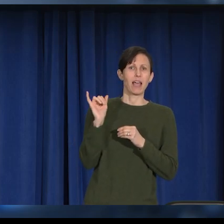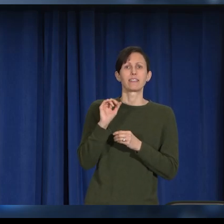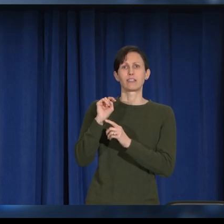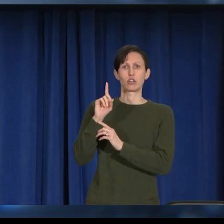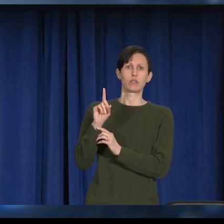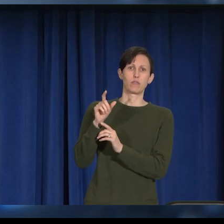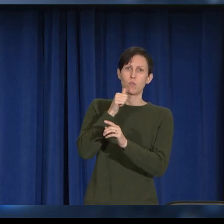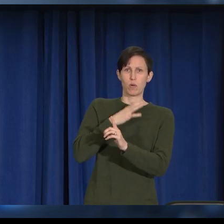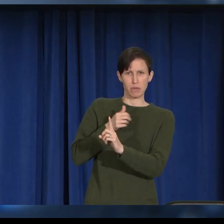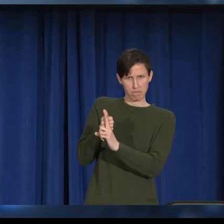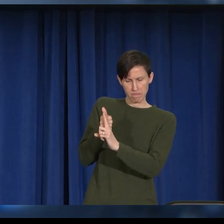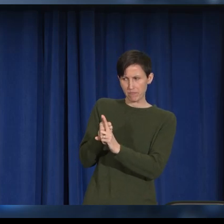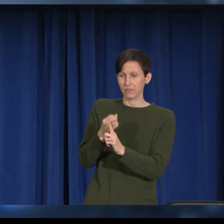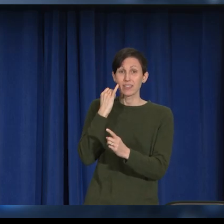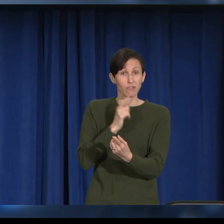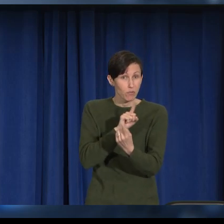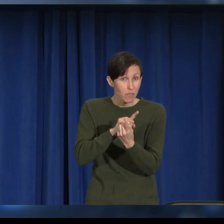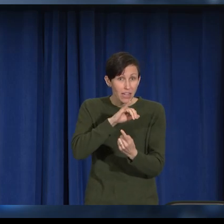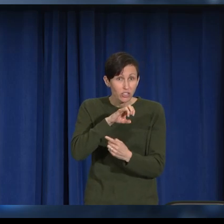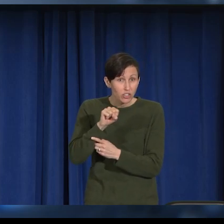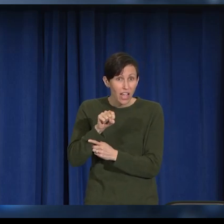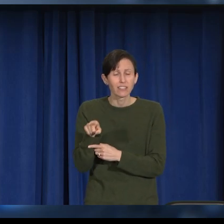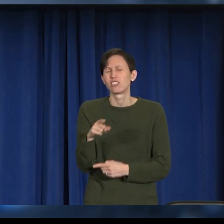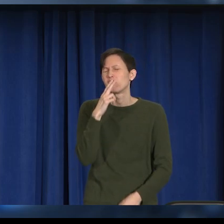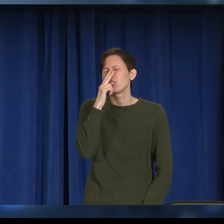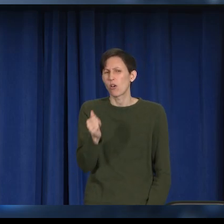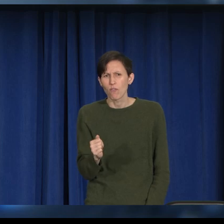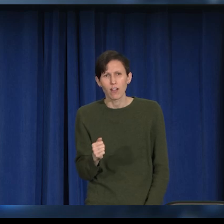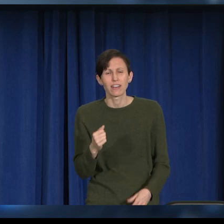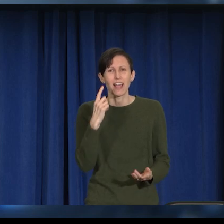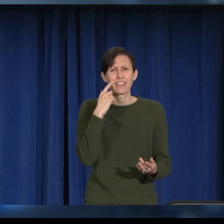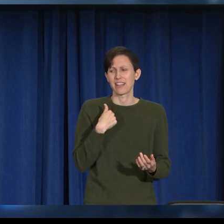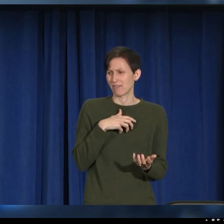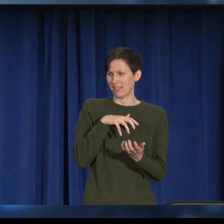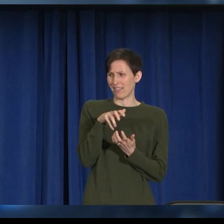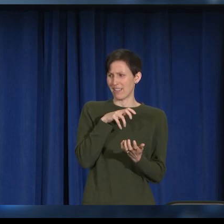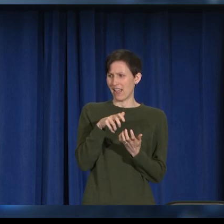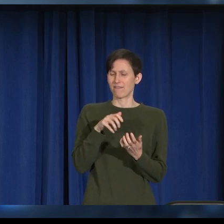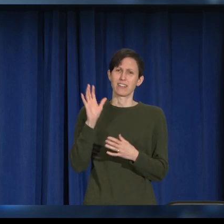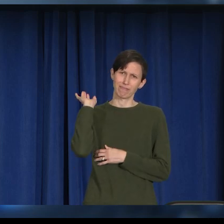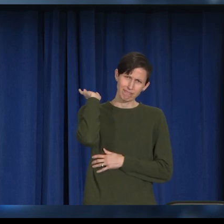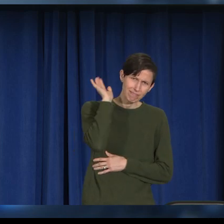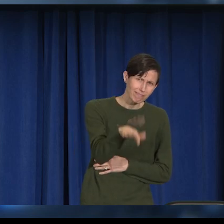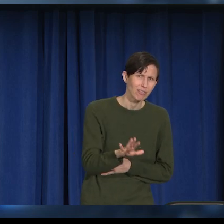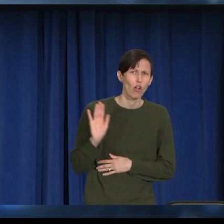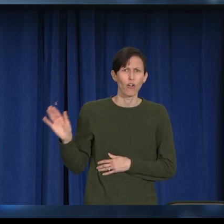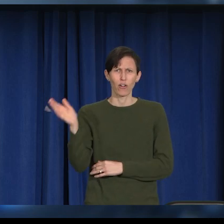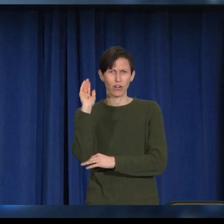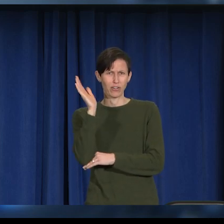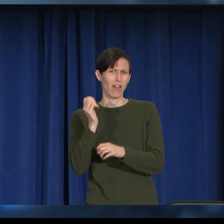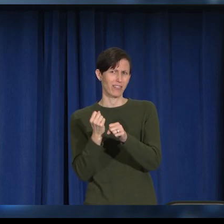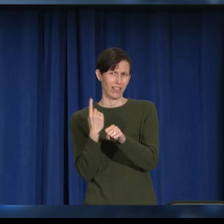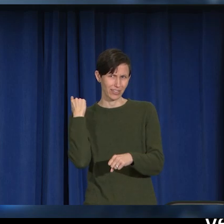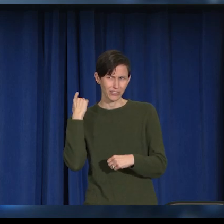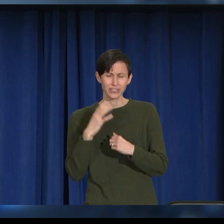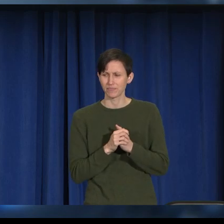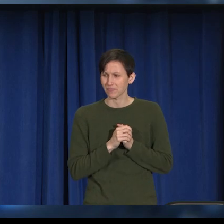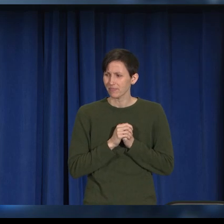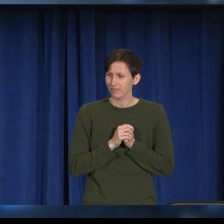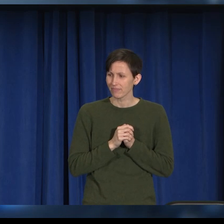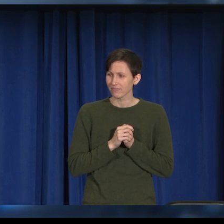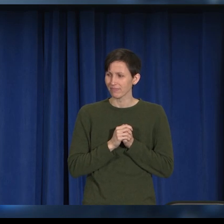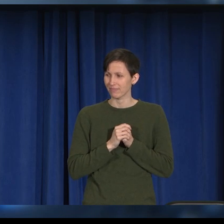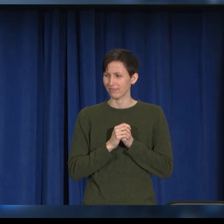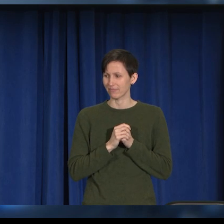And Jess, if you've met Jess, she's incredibly funny. So I think I was laughing through her entire talk last year up